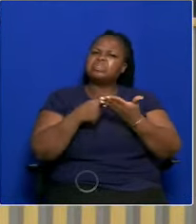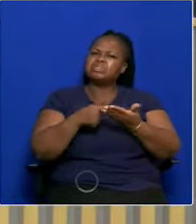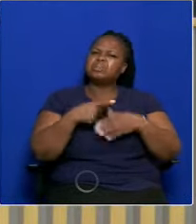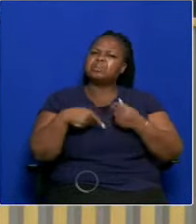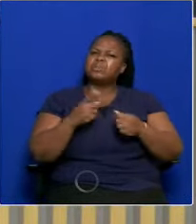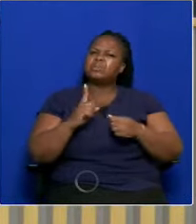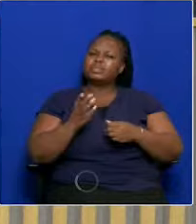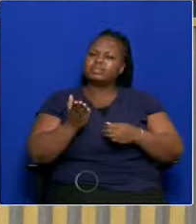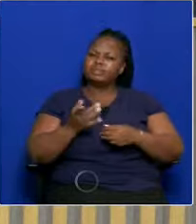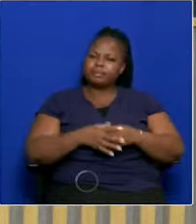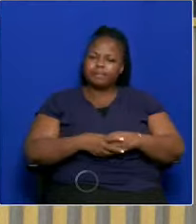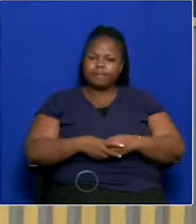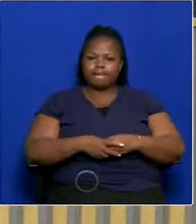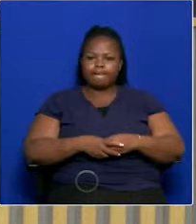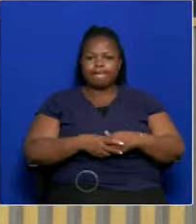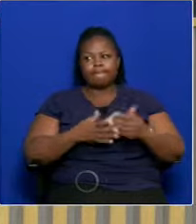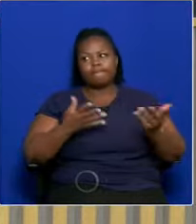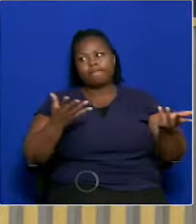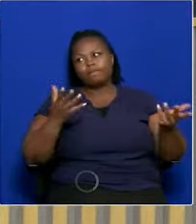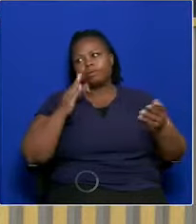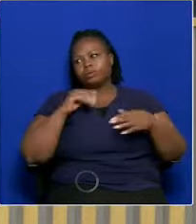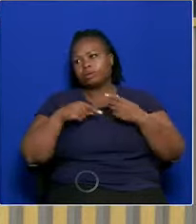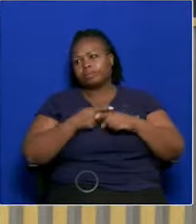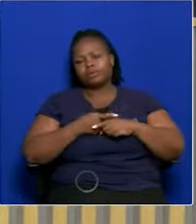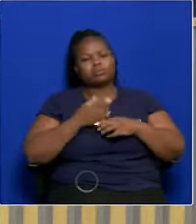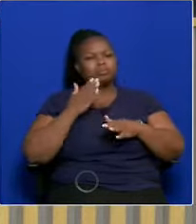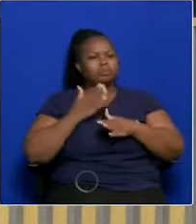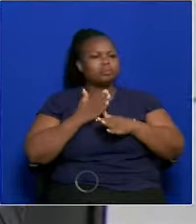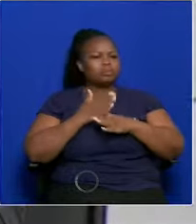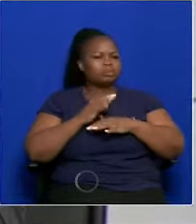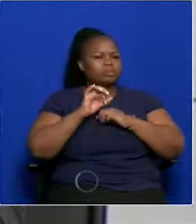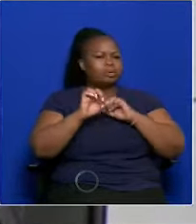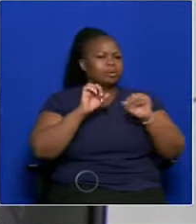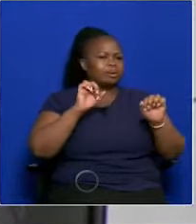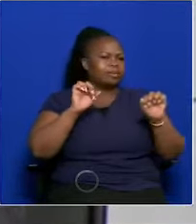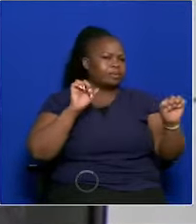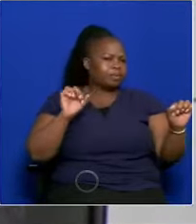They will talk about their work and then